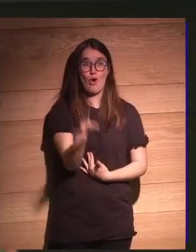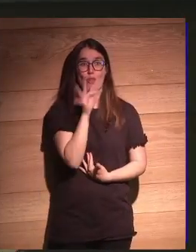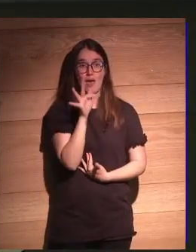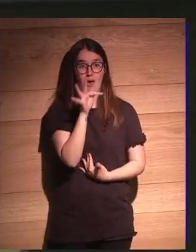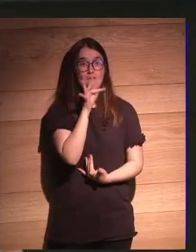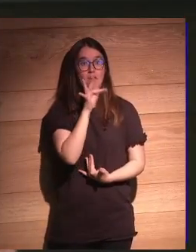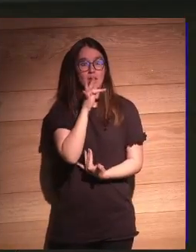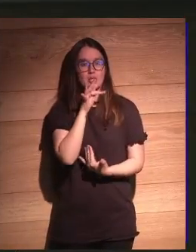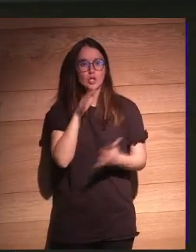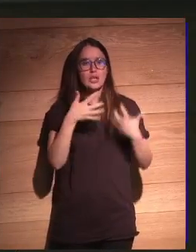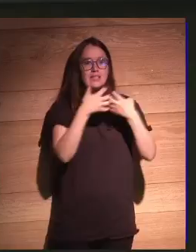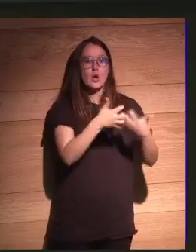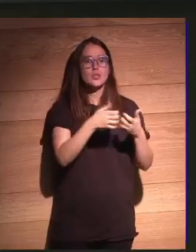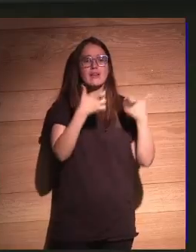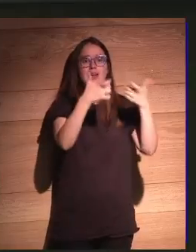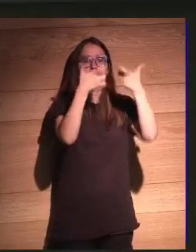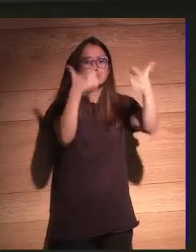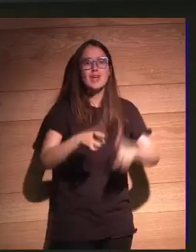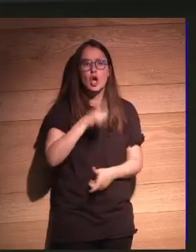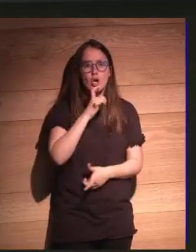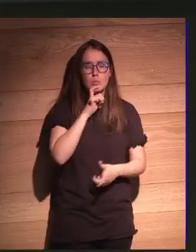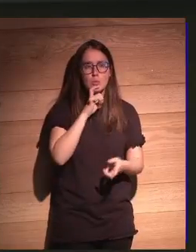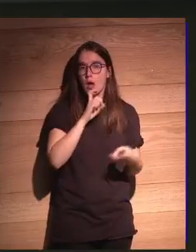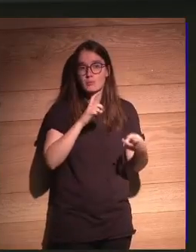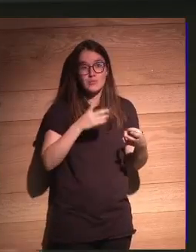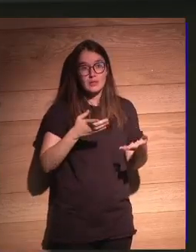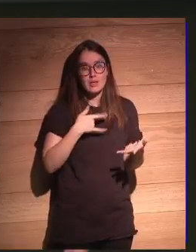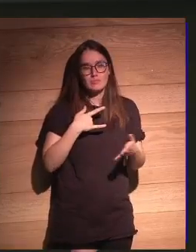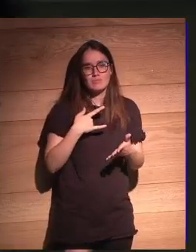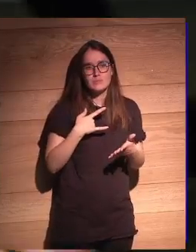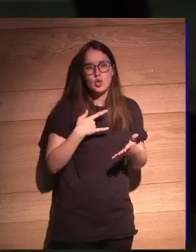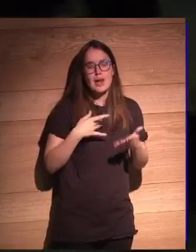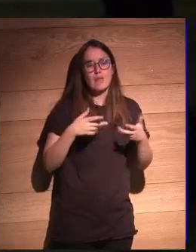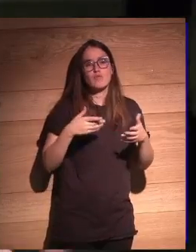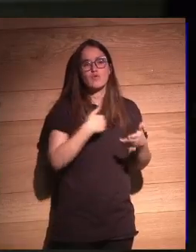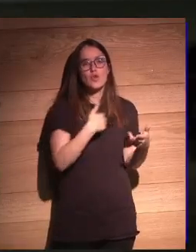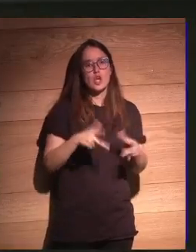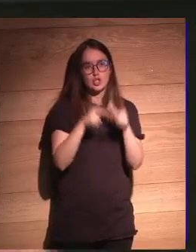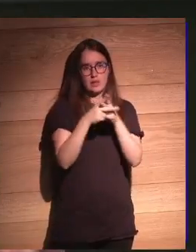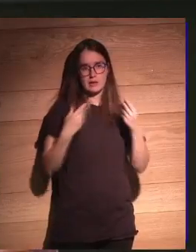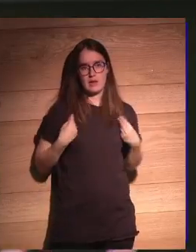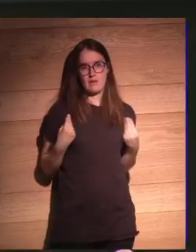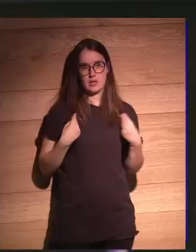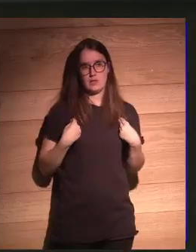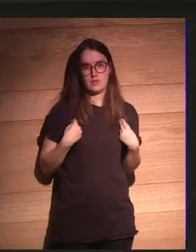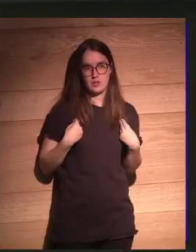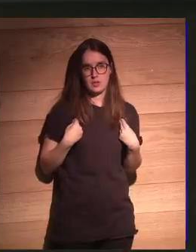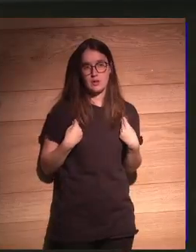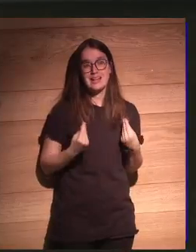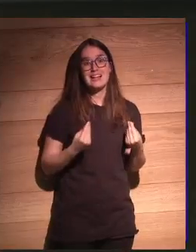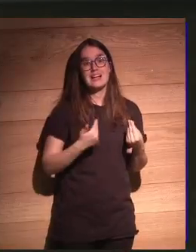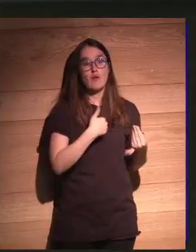an autonomous law of housing. So how this class struggle happens is the social function of housing